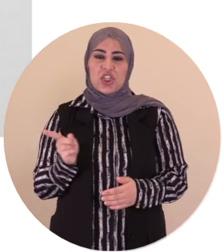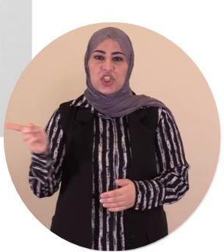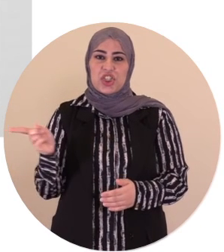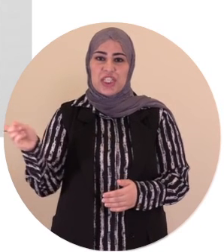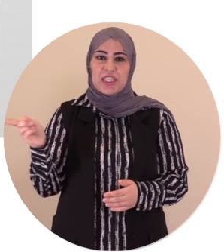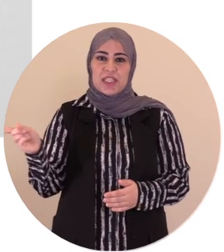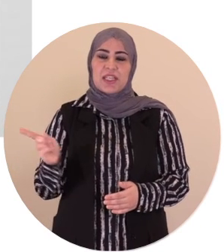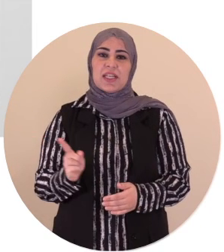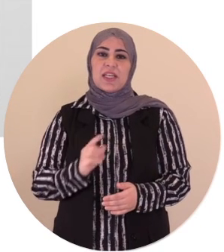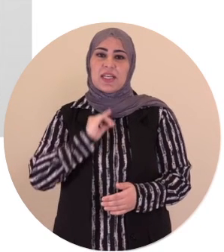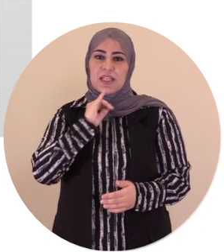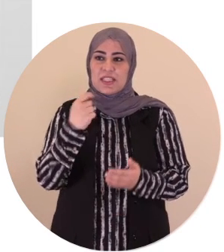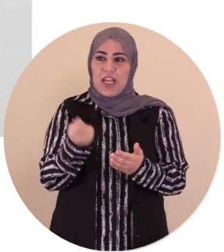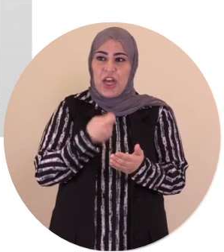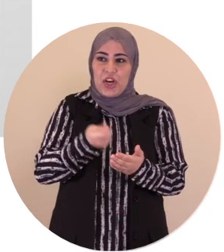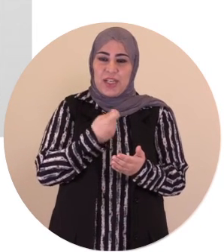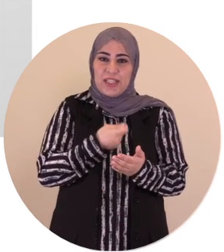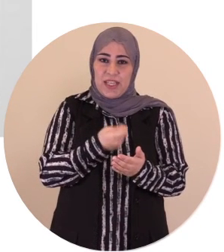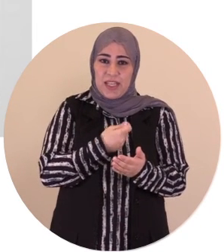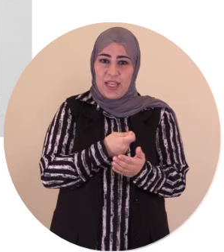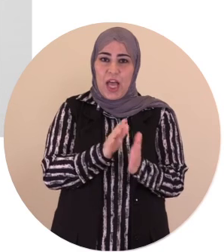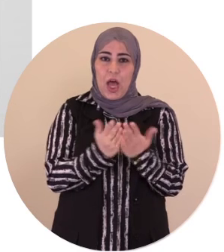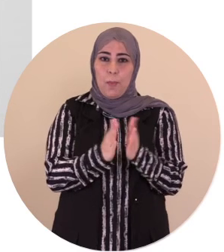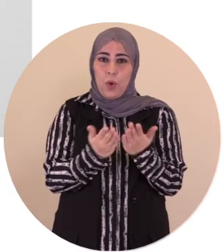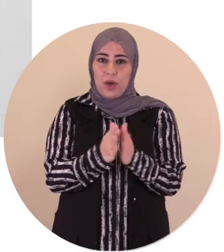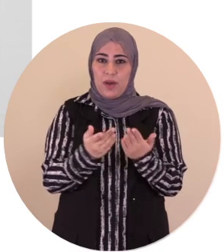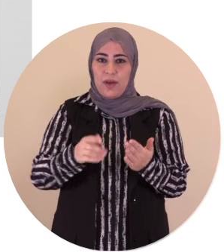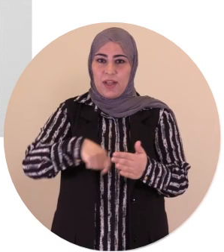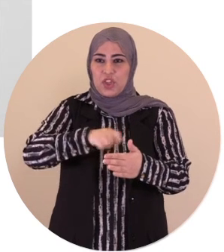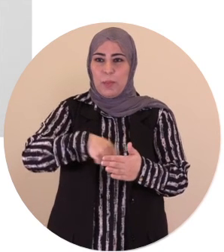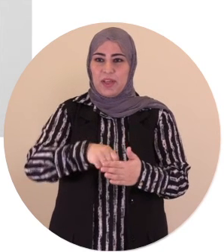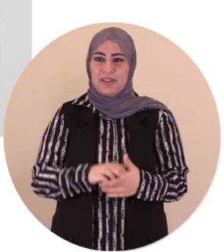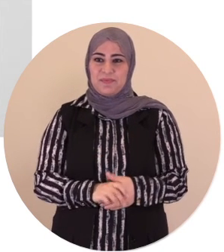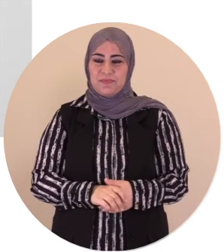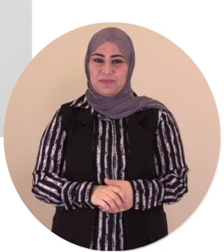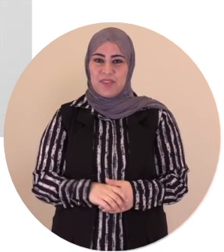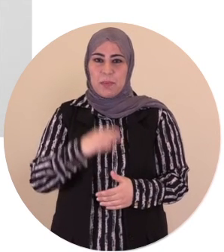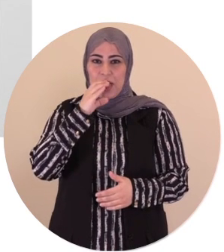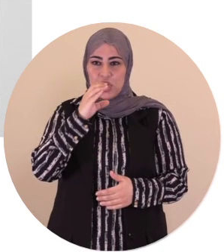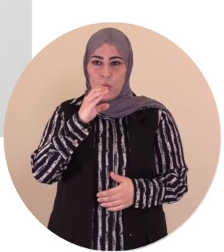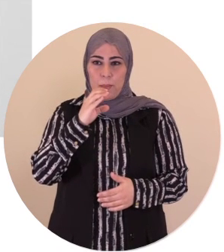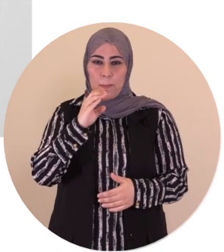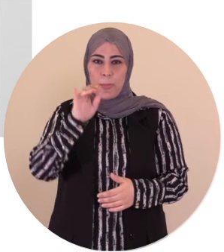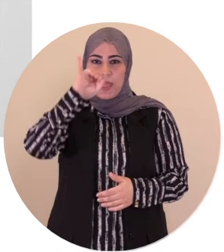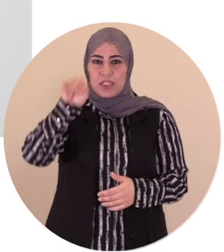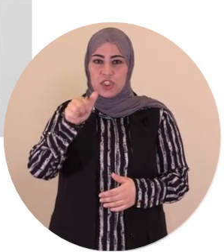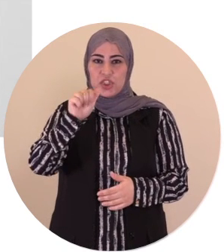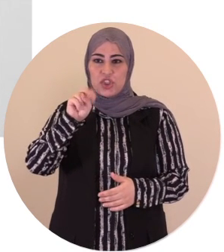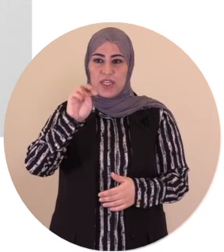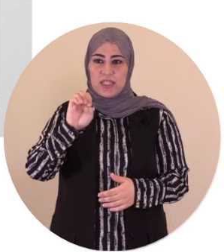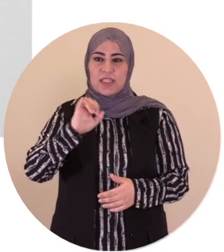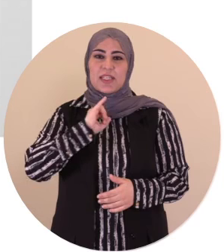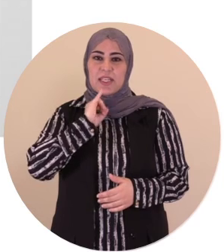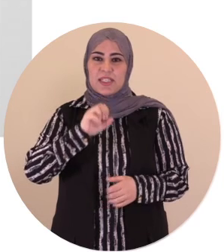So she's a good cook. What's the result? She's writing the recipes. So we're going to use such. Jane is such a good